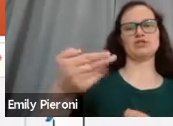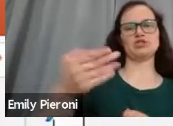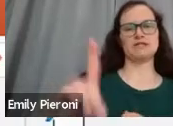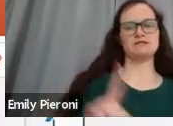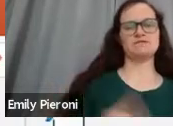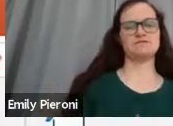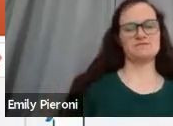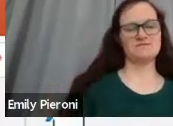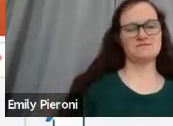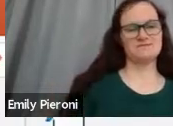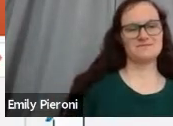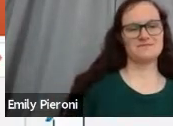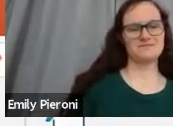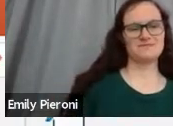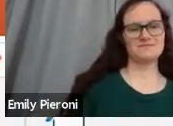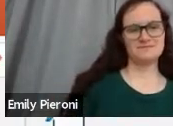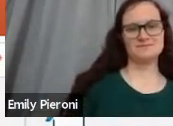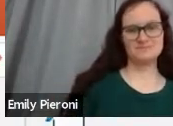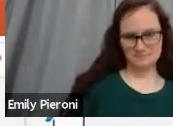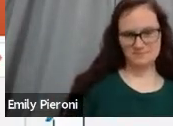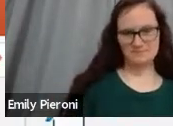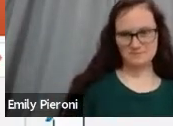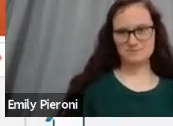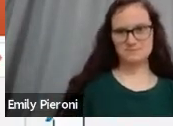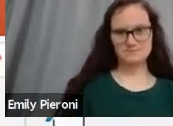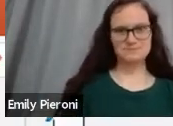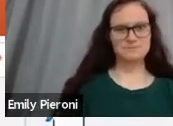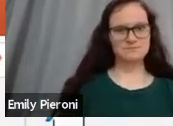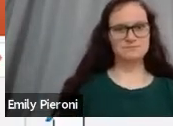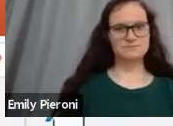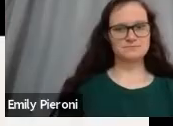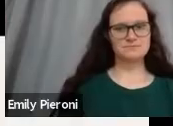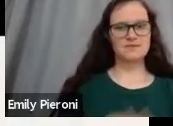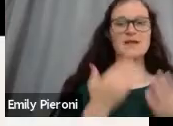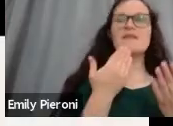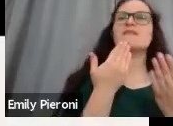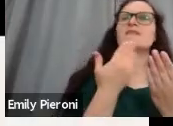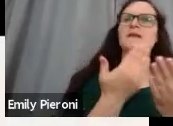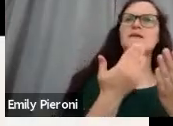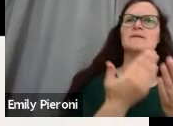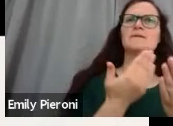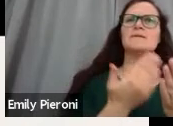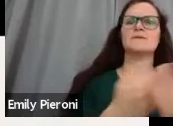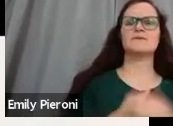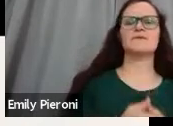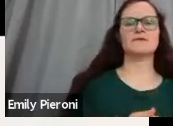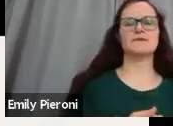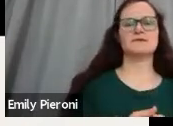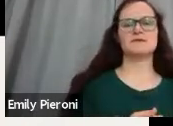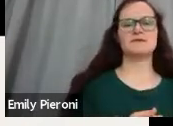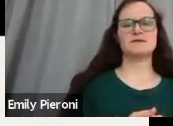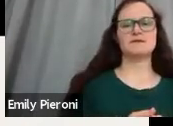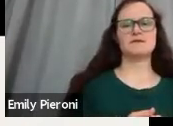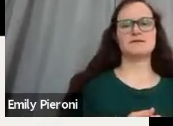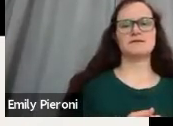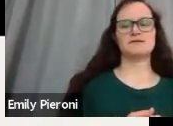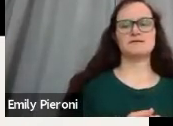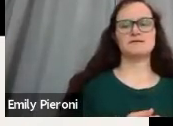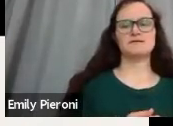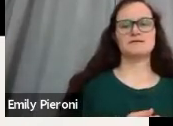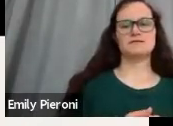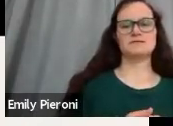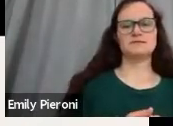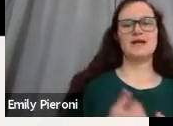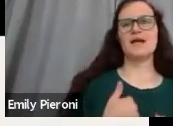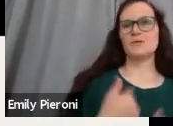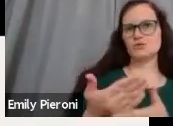yeah, I would love if you all show up for my dissertation on August 28, and I'll share more results